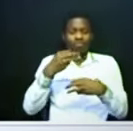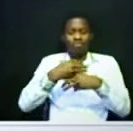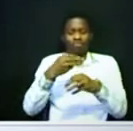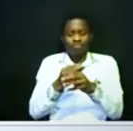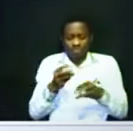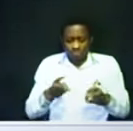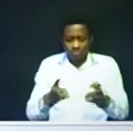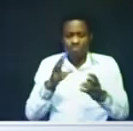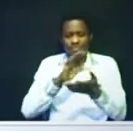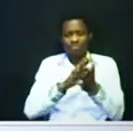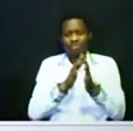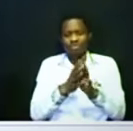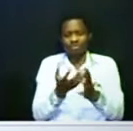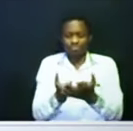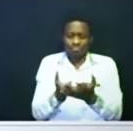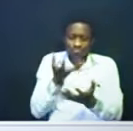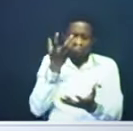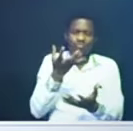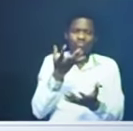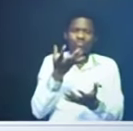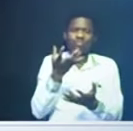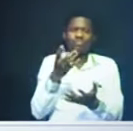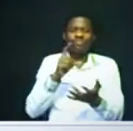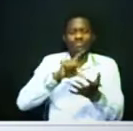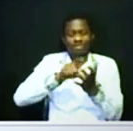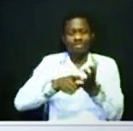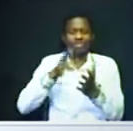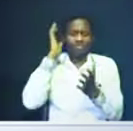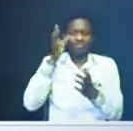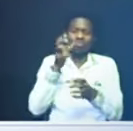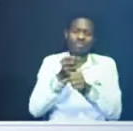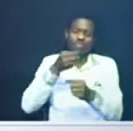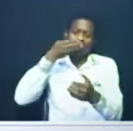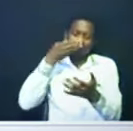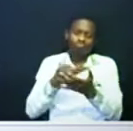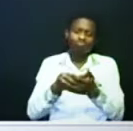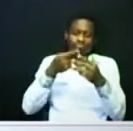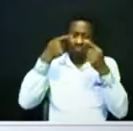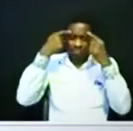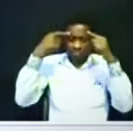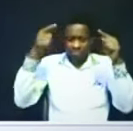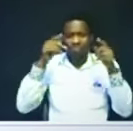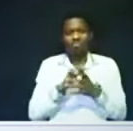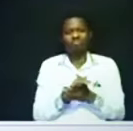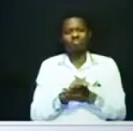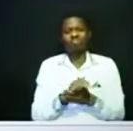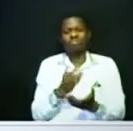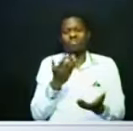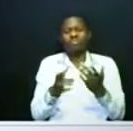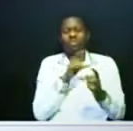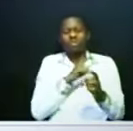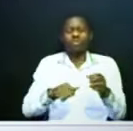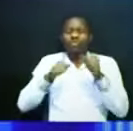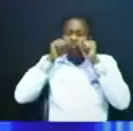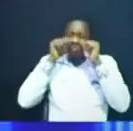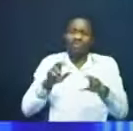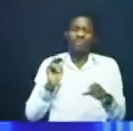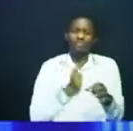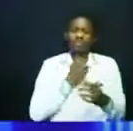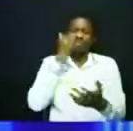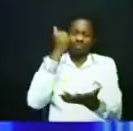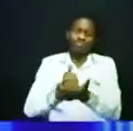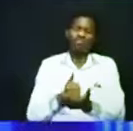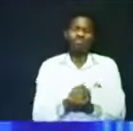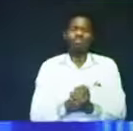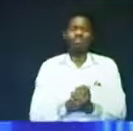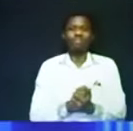And then thou shalt have good success. May the Lord bless us.